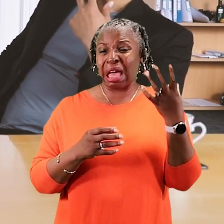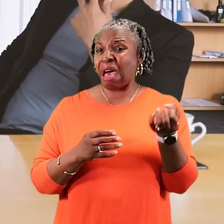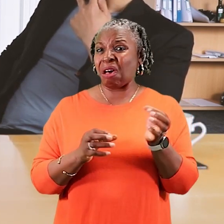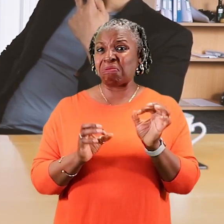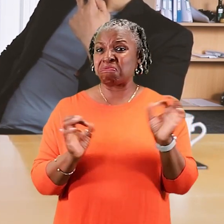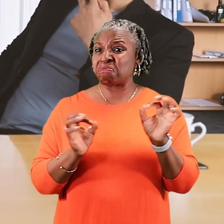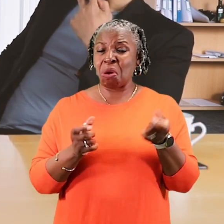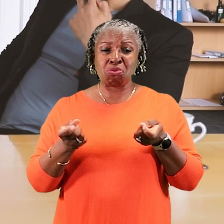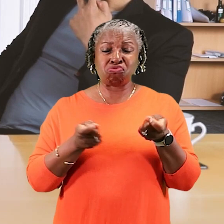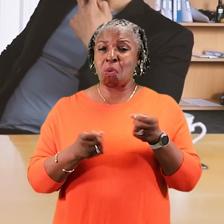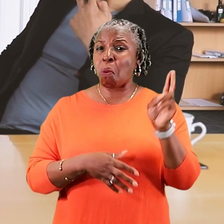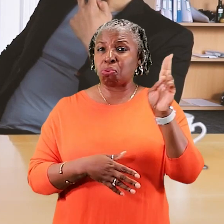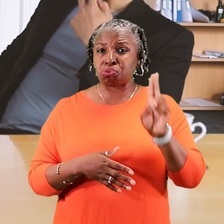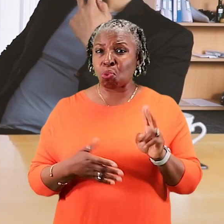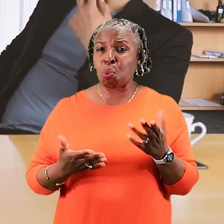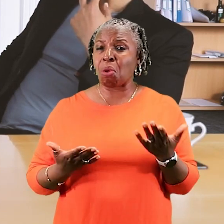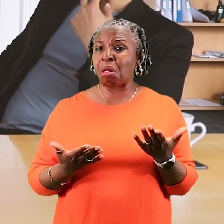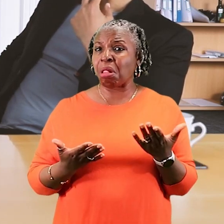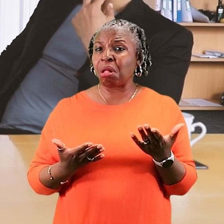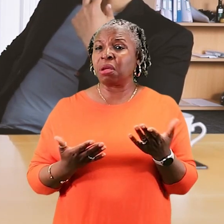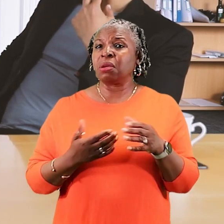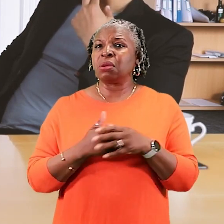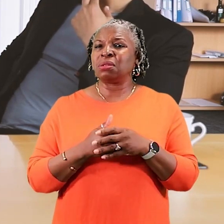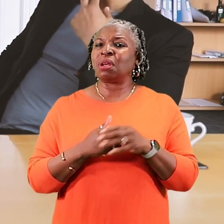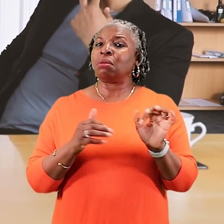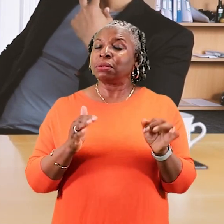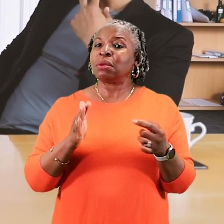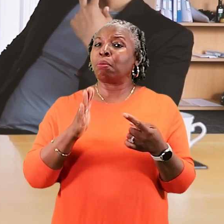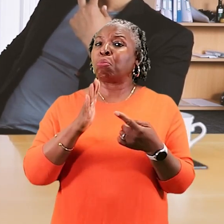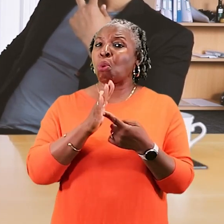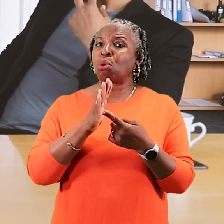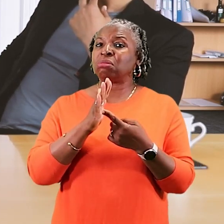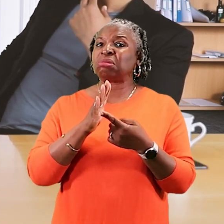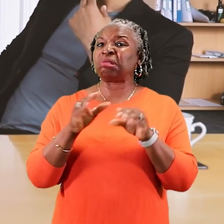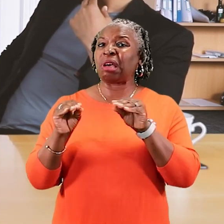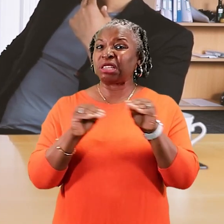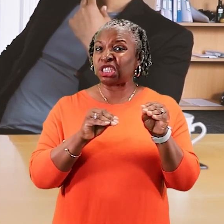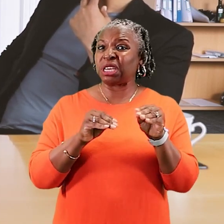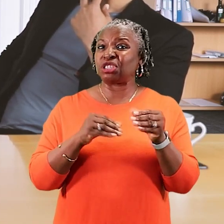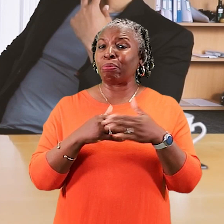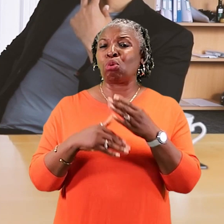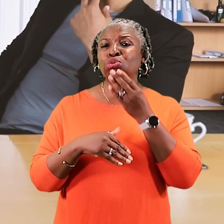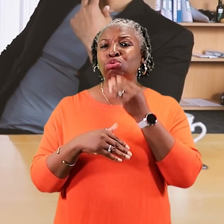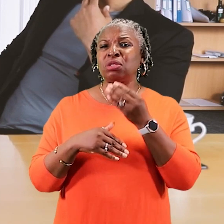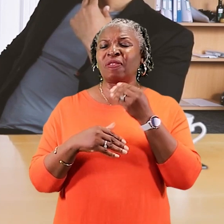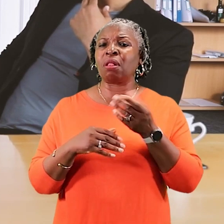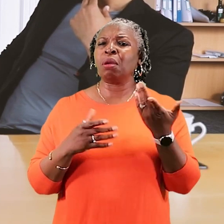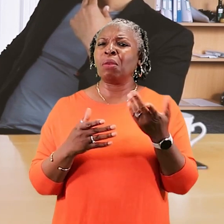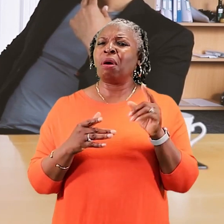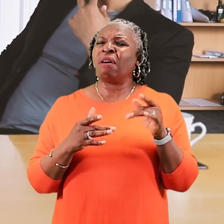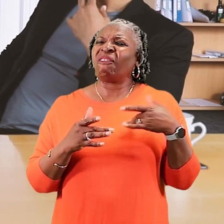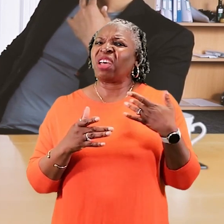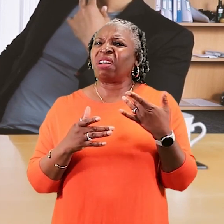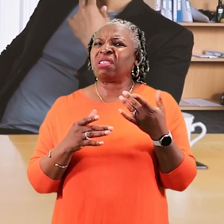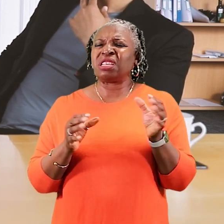the schools. It's up to the schools what they become engaged in. So I think that report into education will be useful, but I don't think